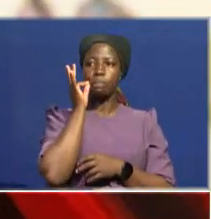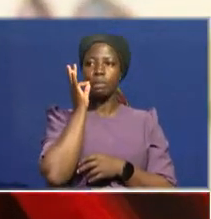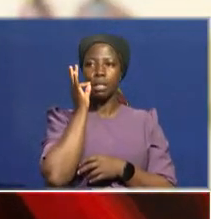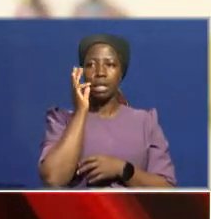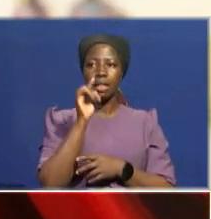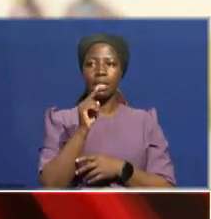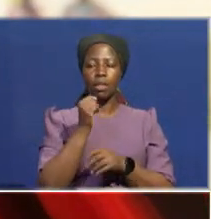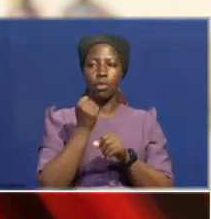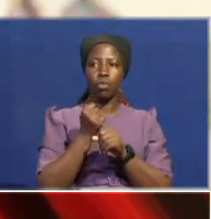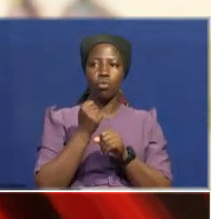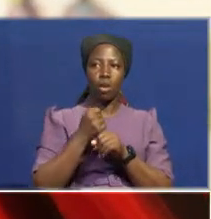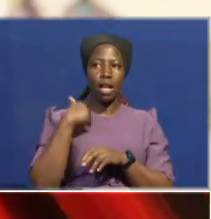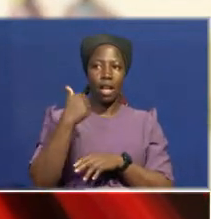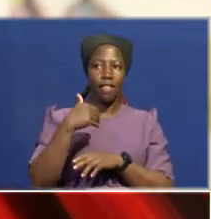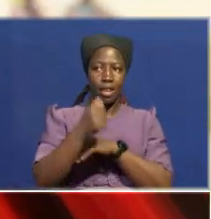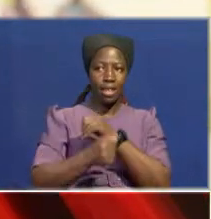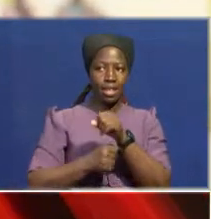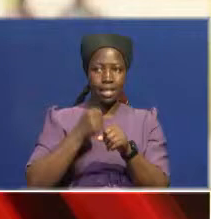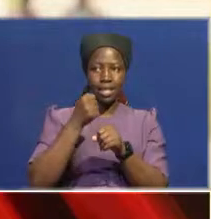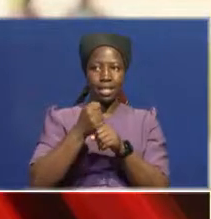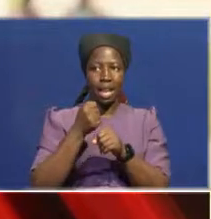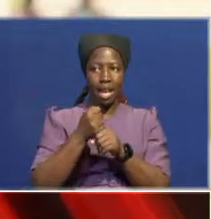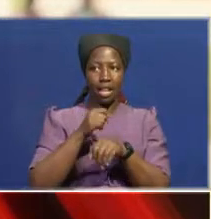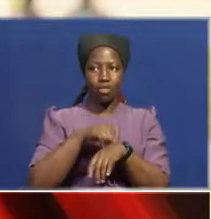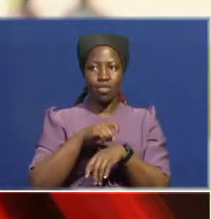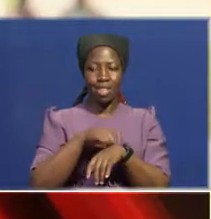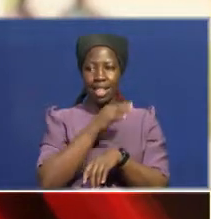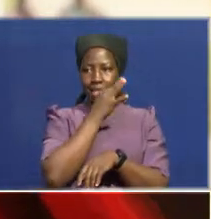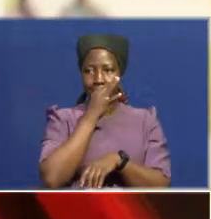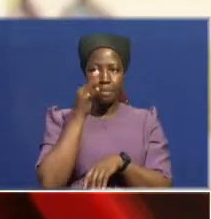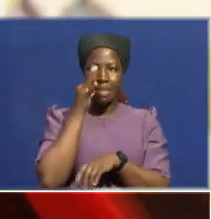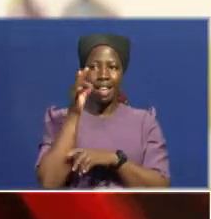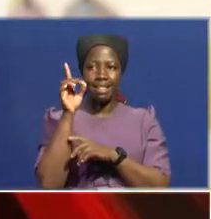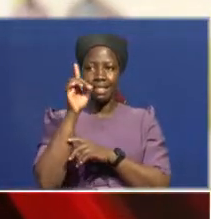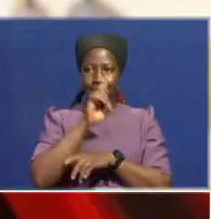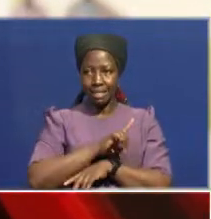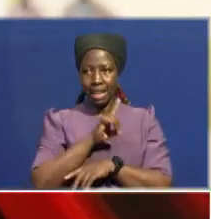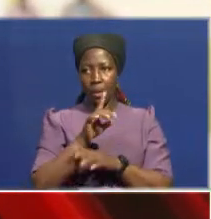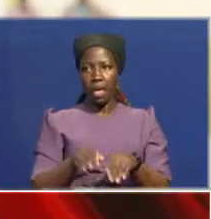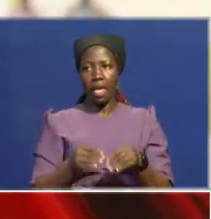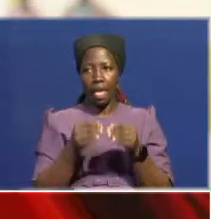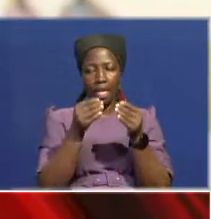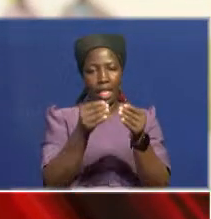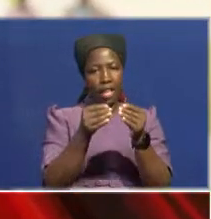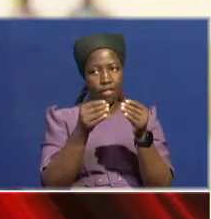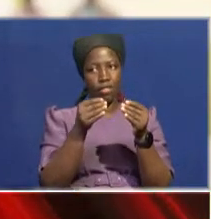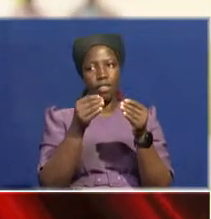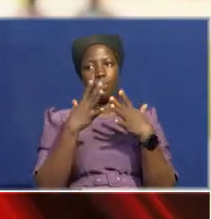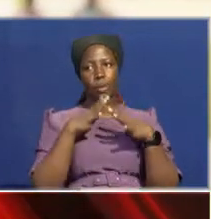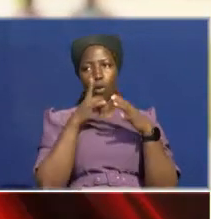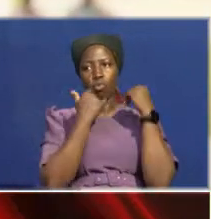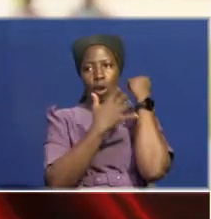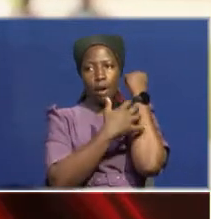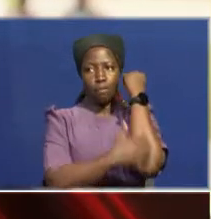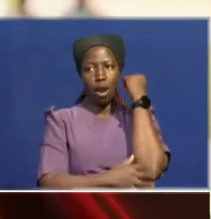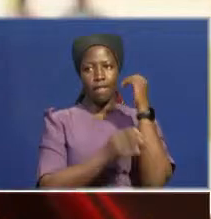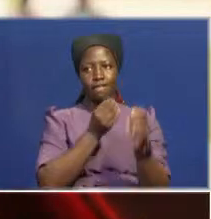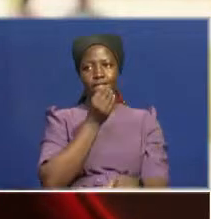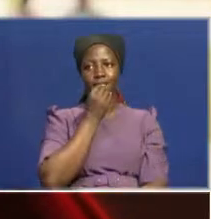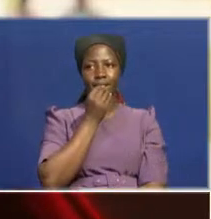tunafanya kila mwaka ifika Ramadhan. Tunagawanya watu ambao wajiwezi chakula ya